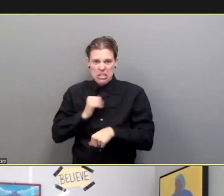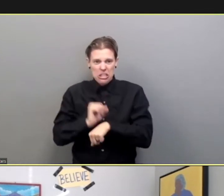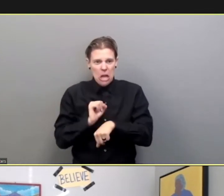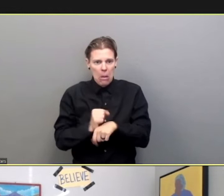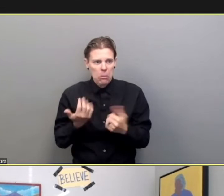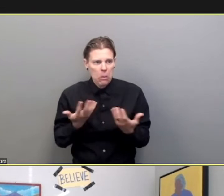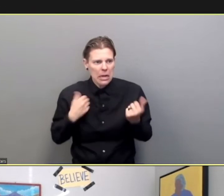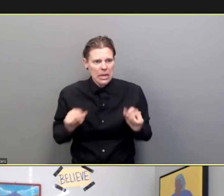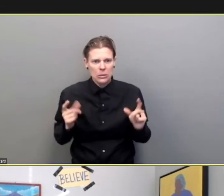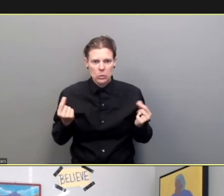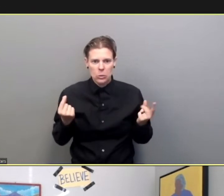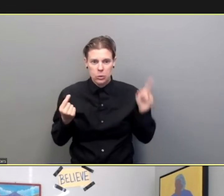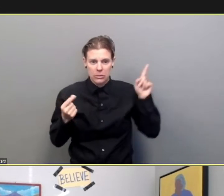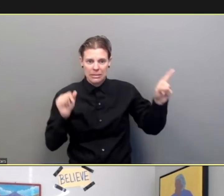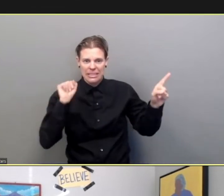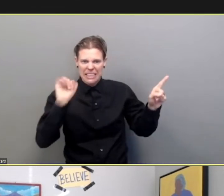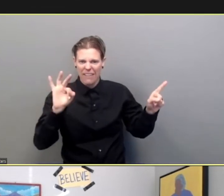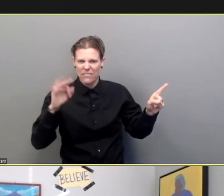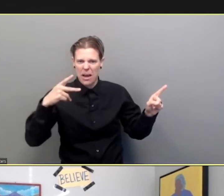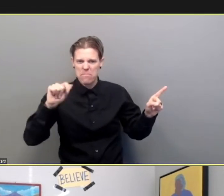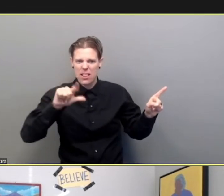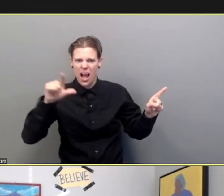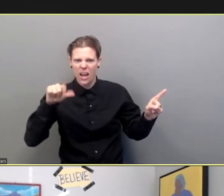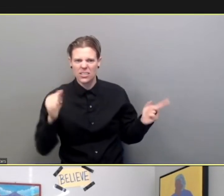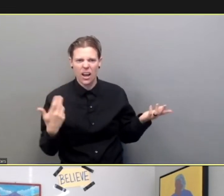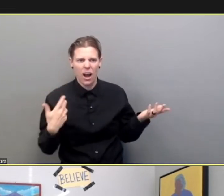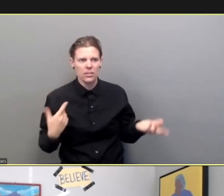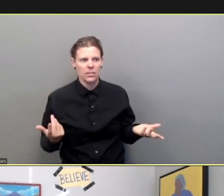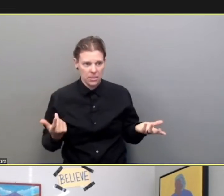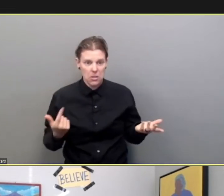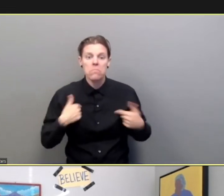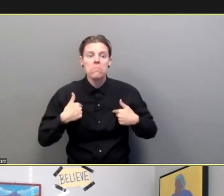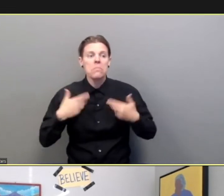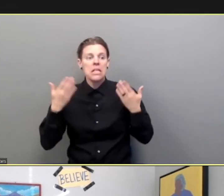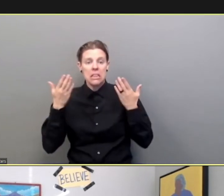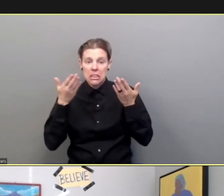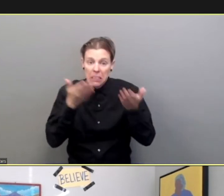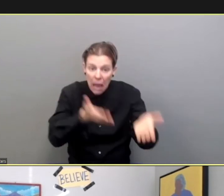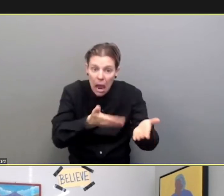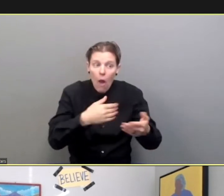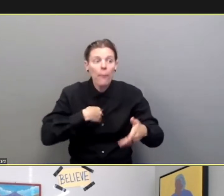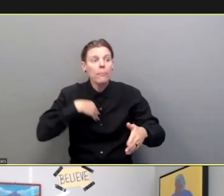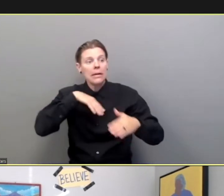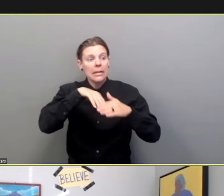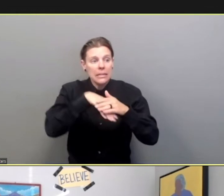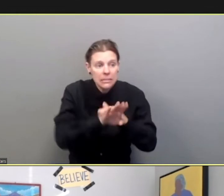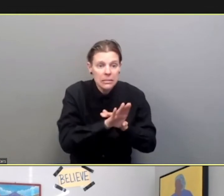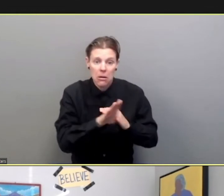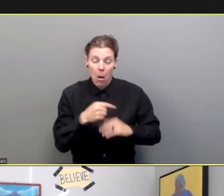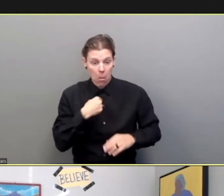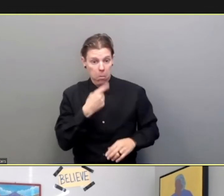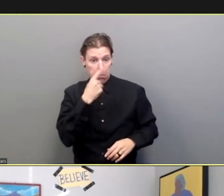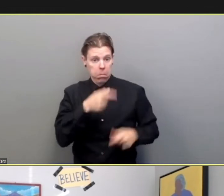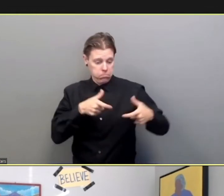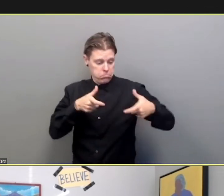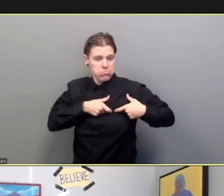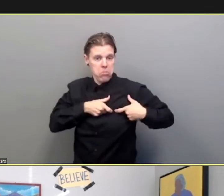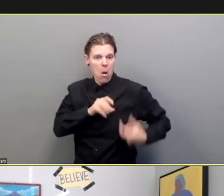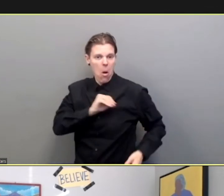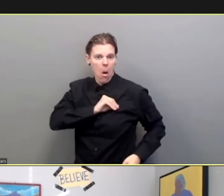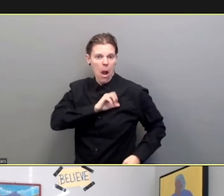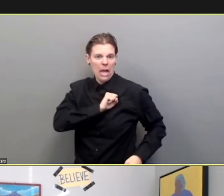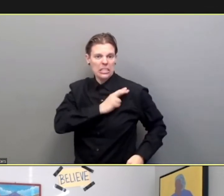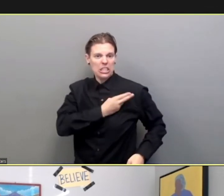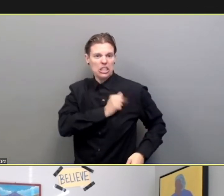actually be willing to go up and flash my DOH badge and say something. I'm known for that in the community. So I